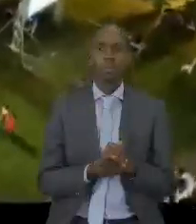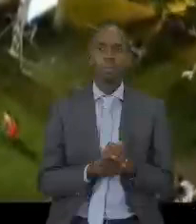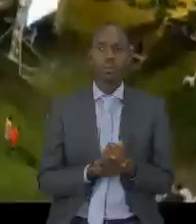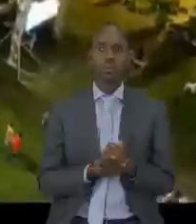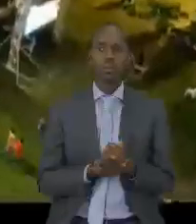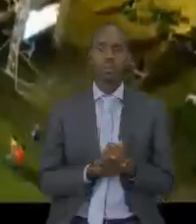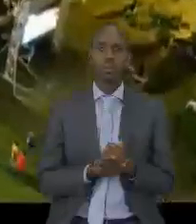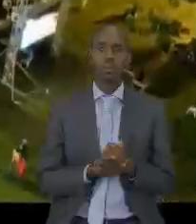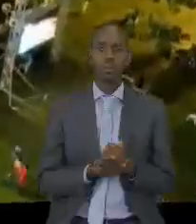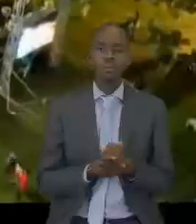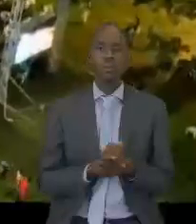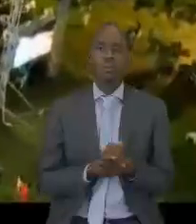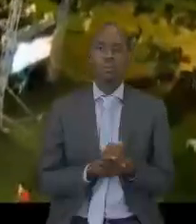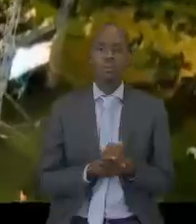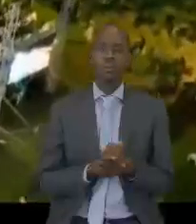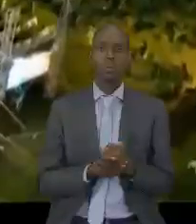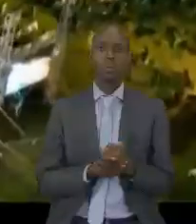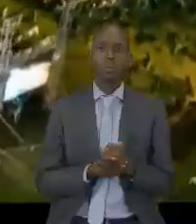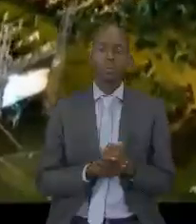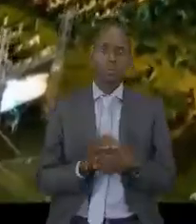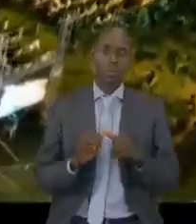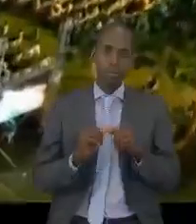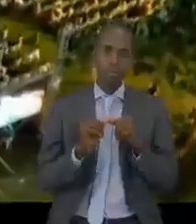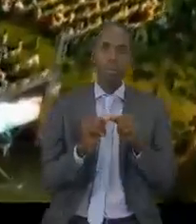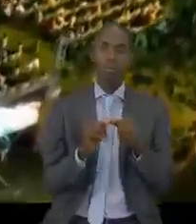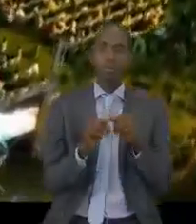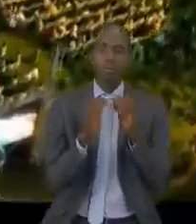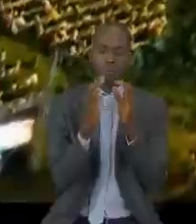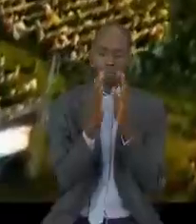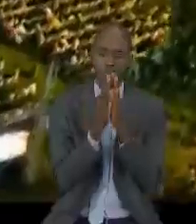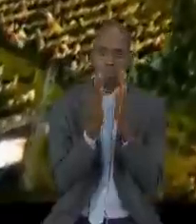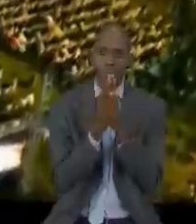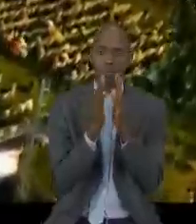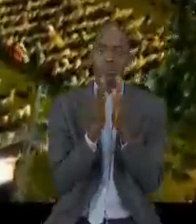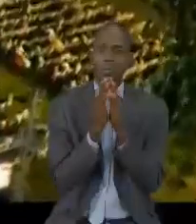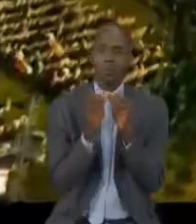By my right hand side, if you are true, wave your hand at me.